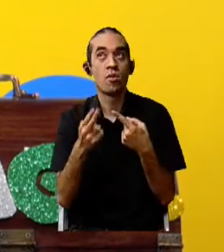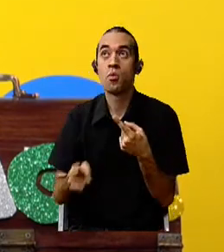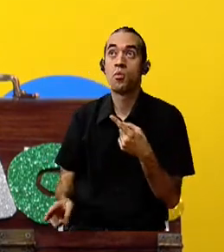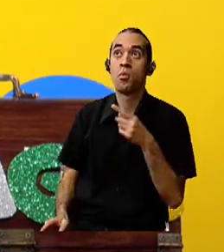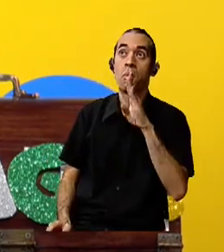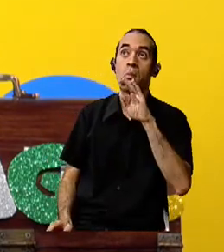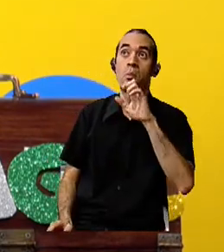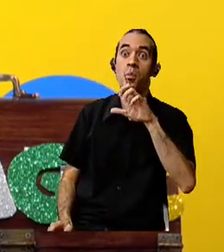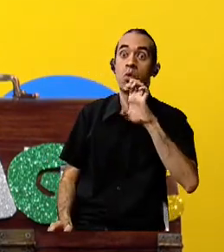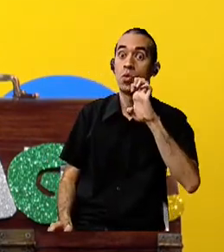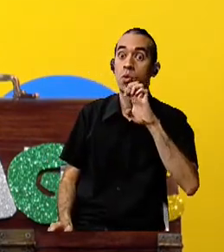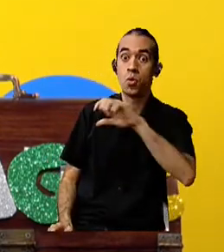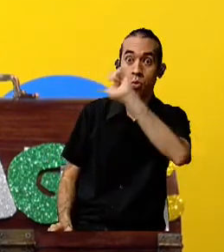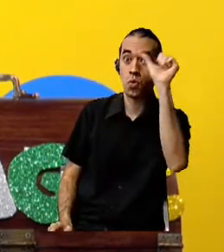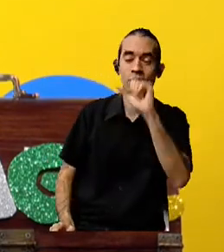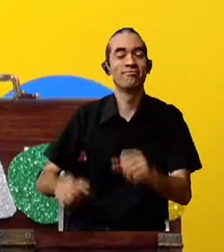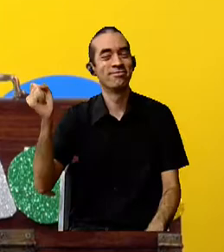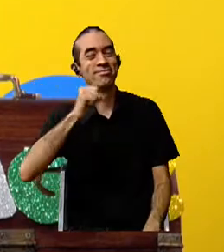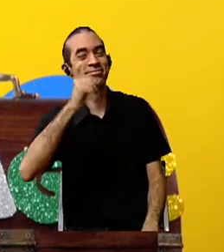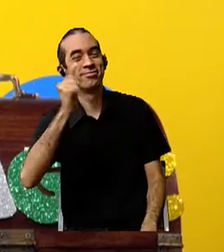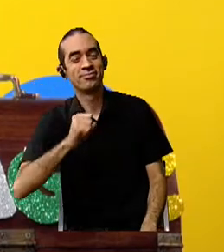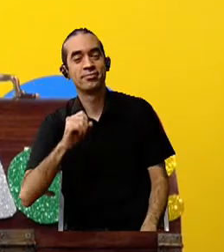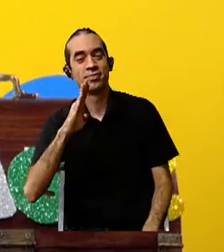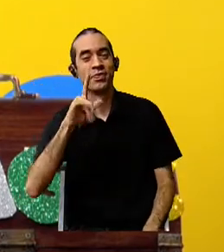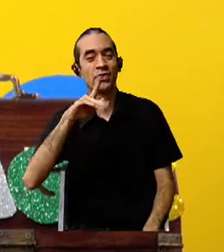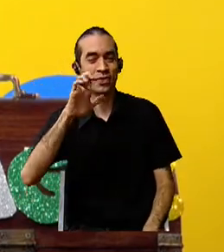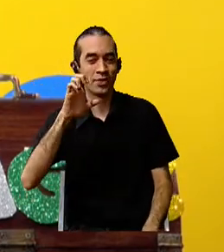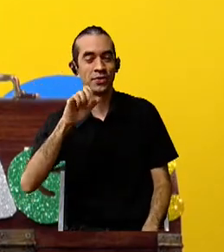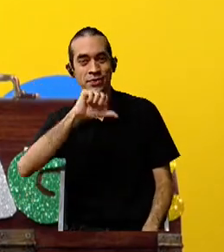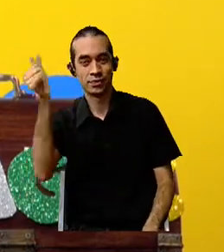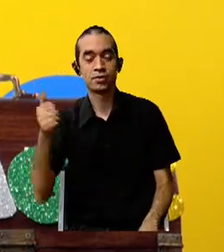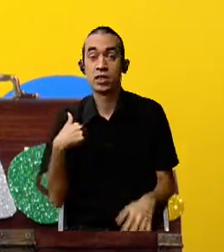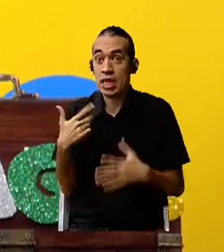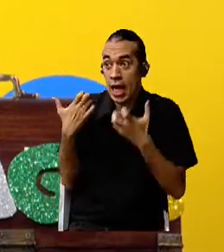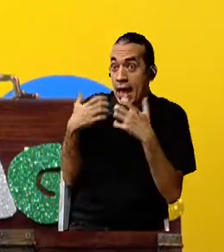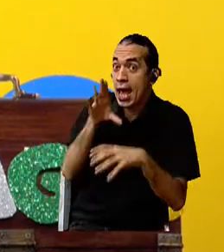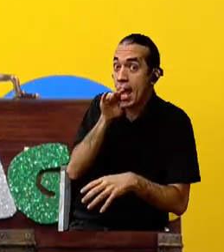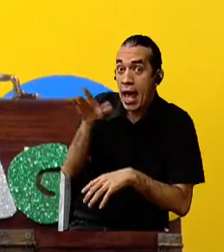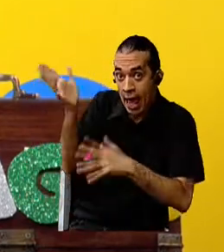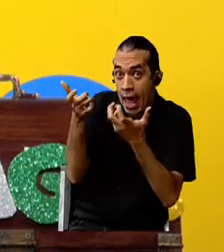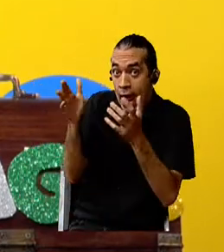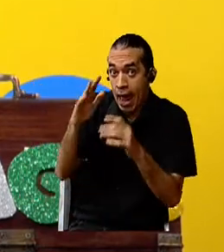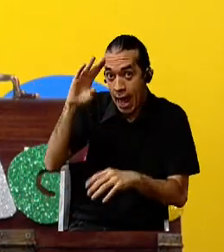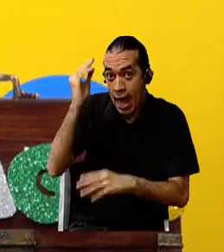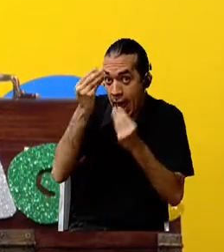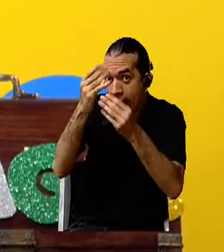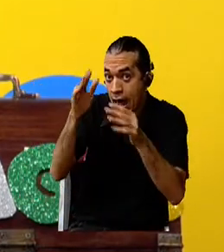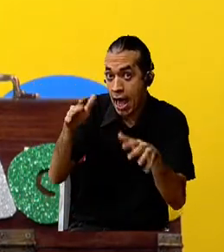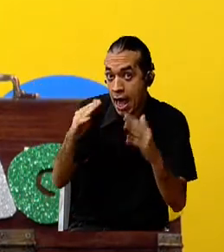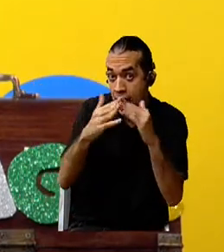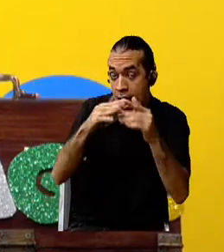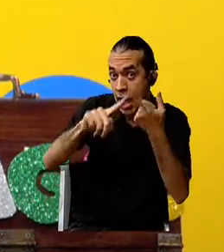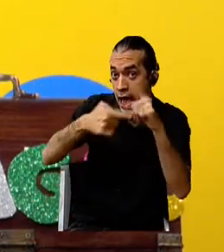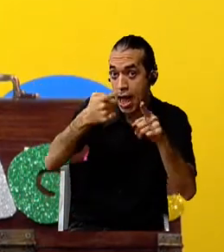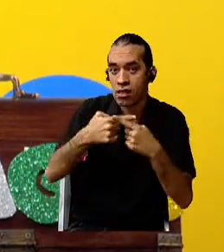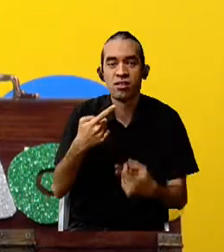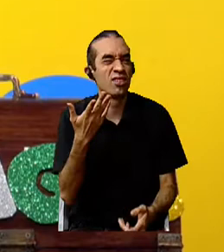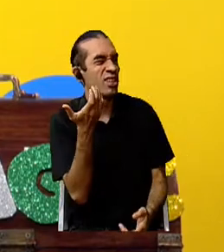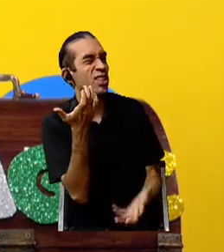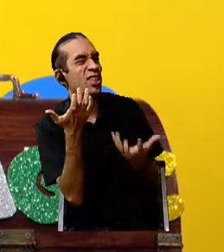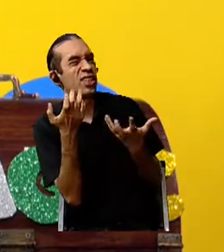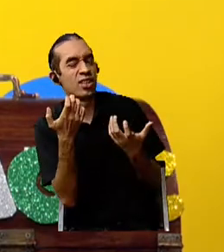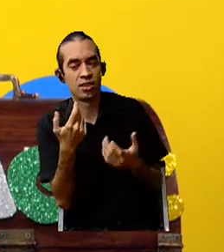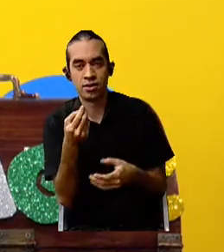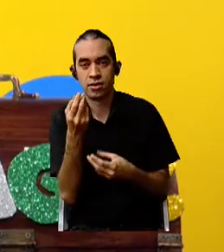Blue. Yes, they are blue. Teacher, I want to say something to our friends at home. What do you want to say to our friends at